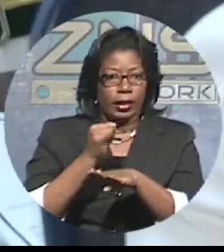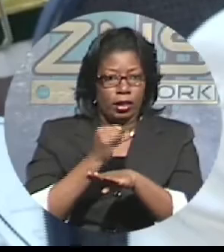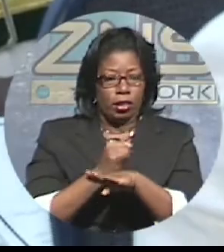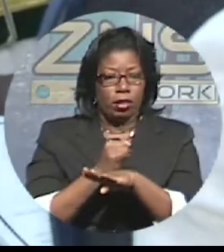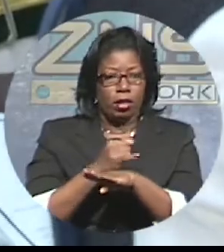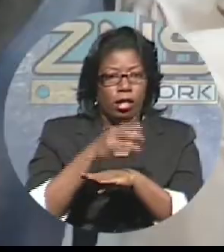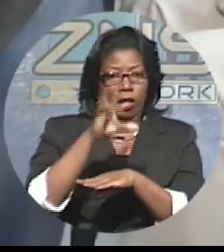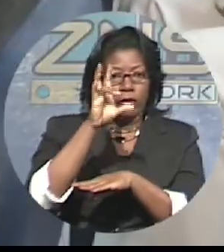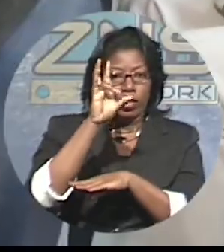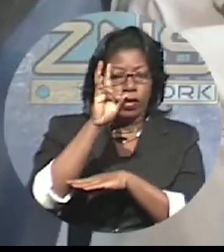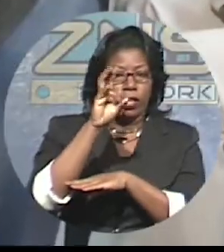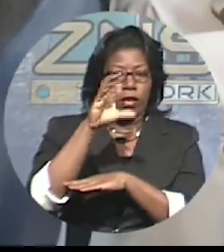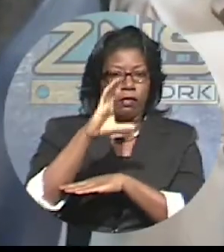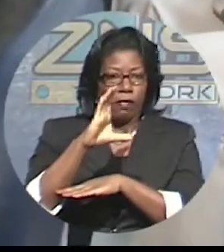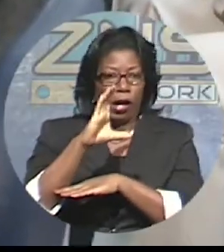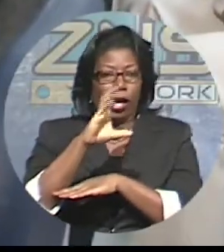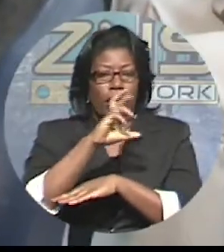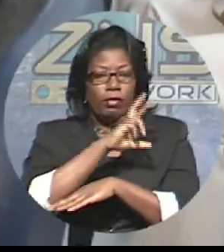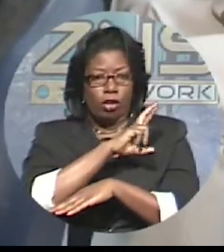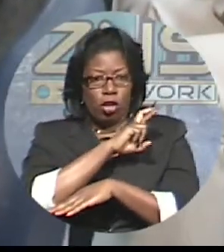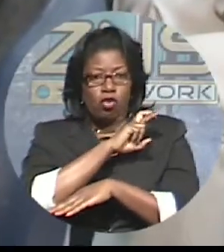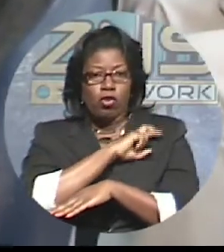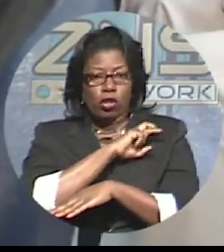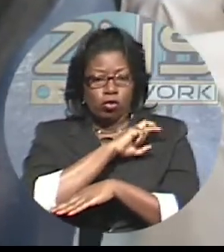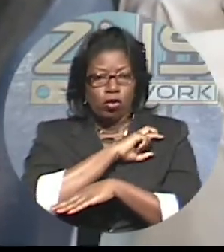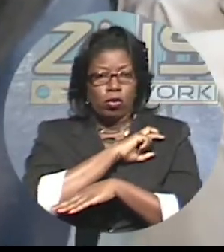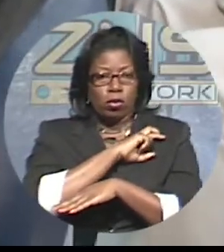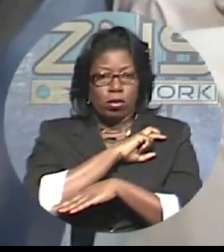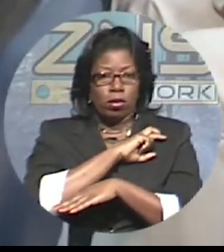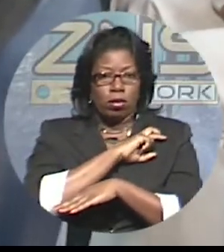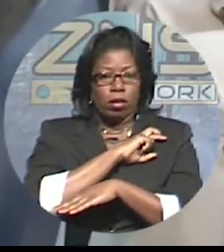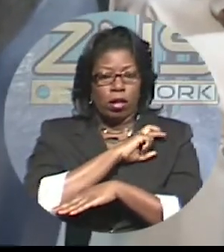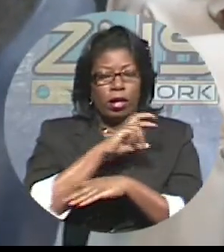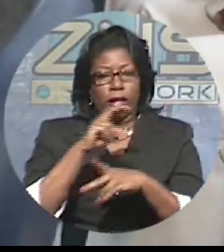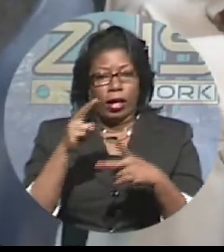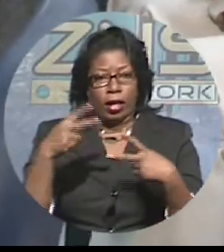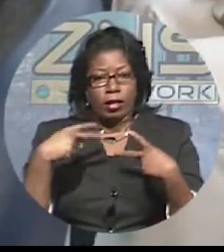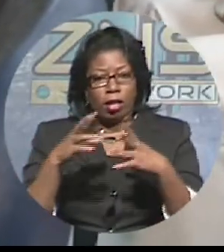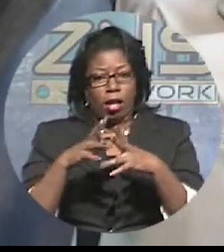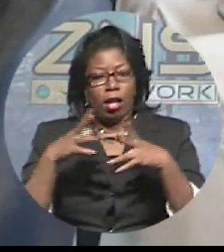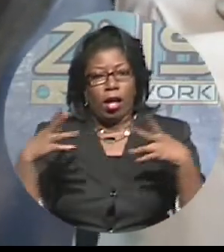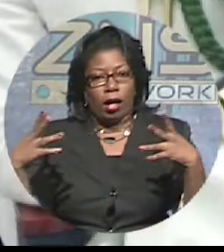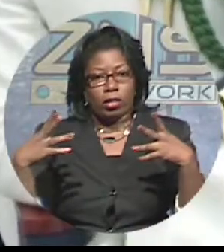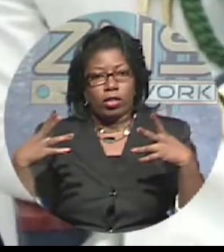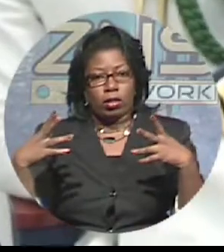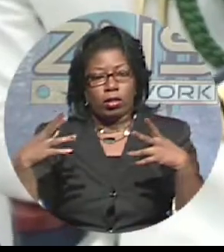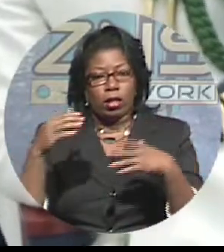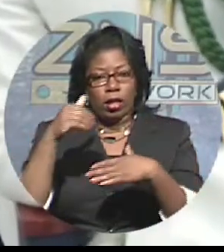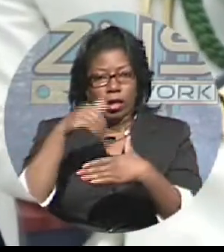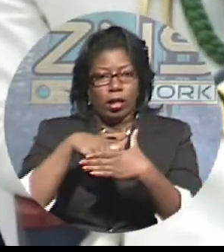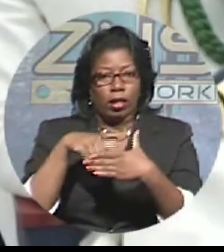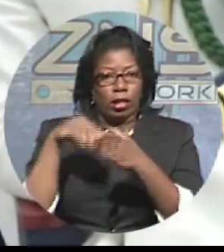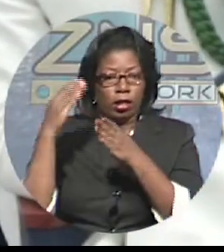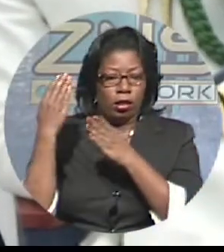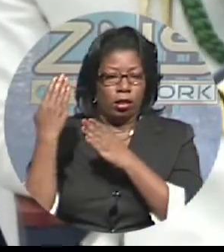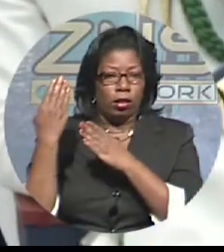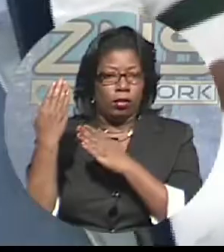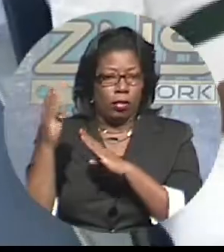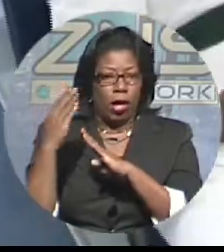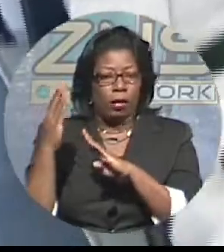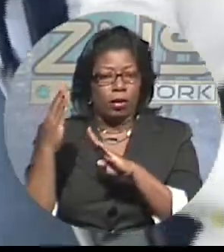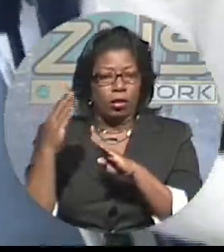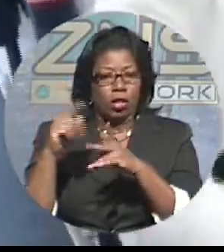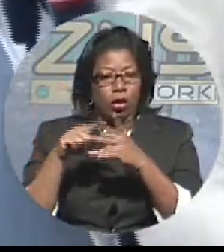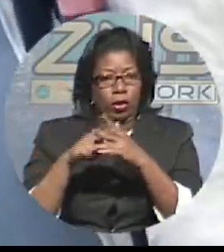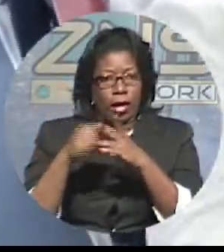Some 75 recruits who comprise the Defense Force's largest number of trainees in its history will begin their new jobs this May. Their intense